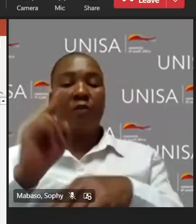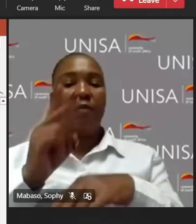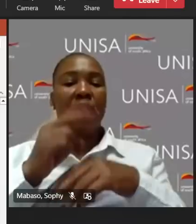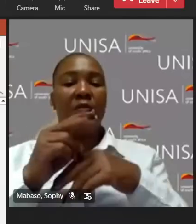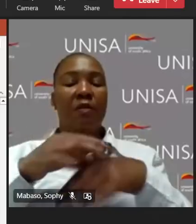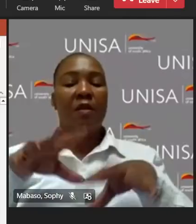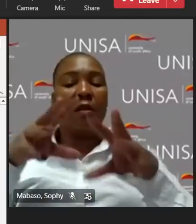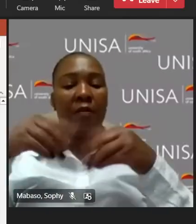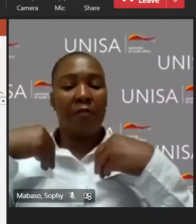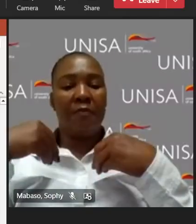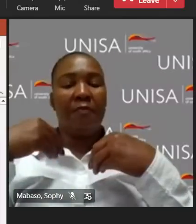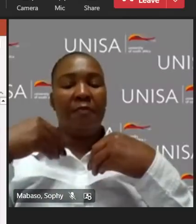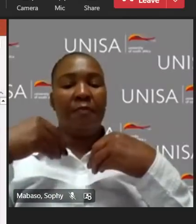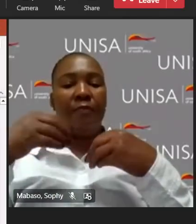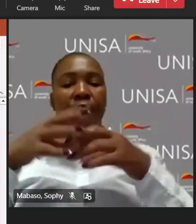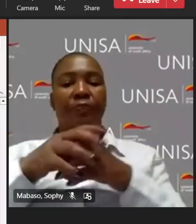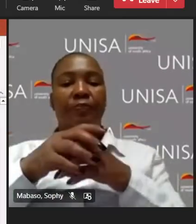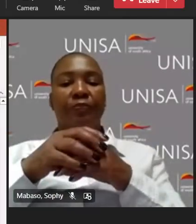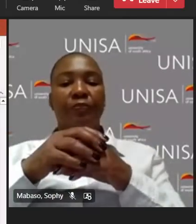accepted